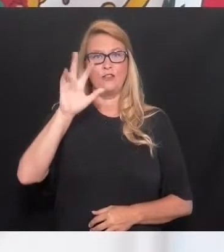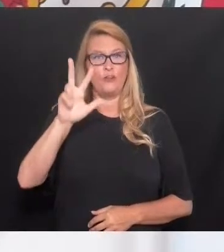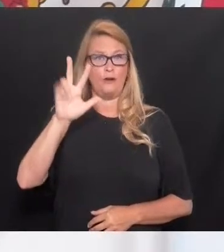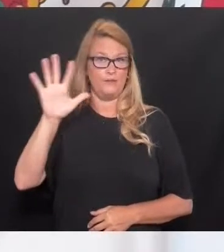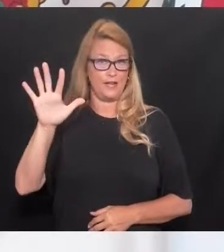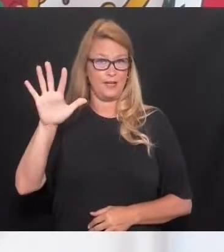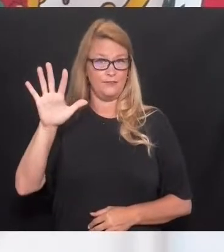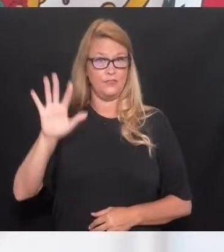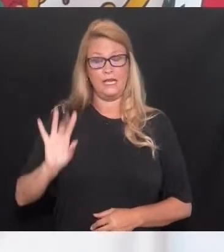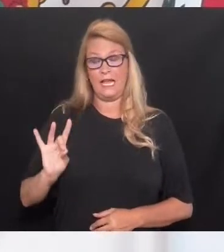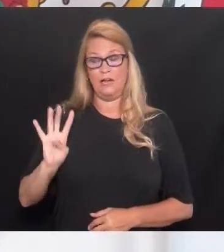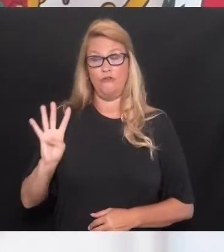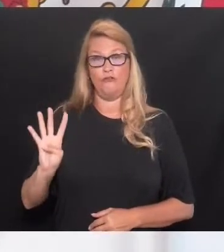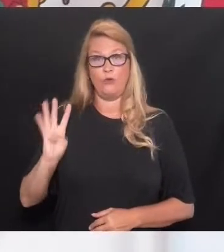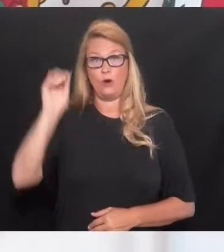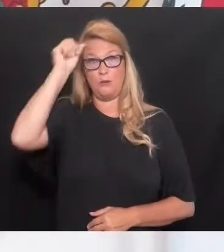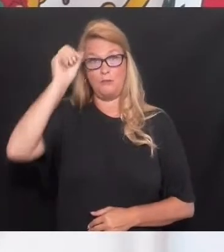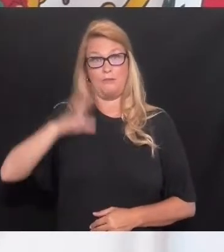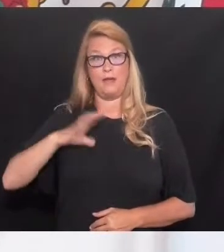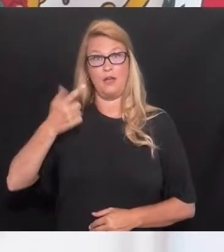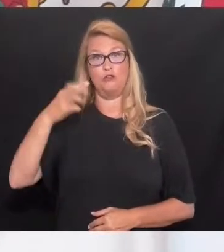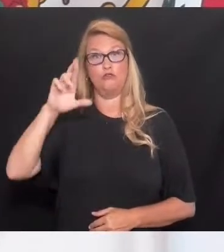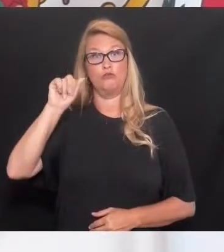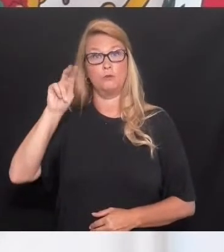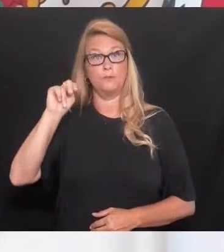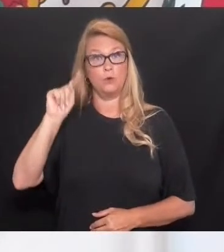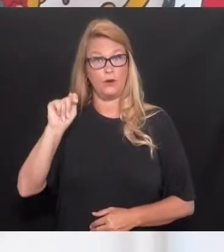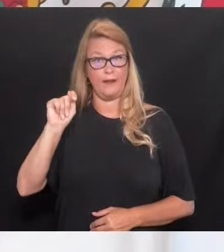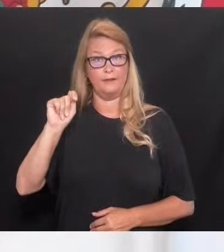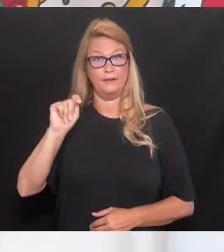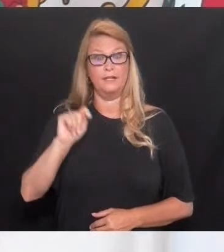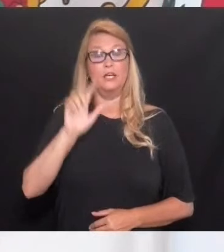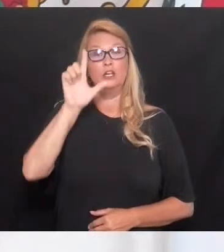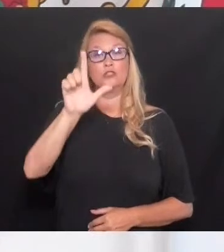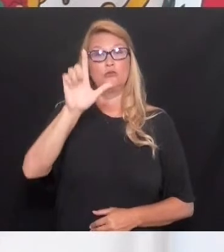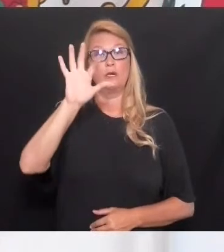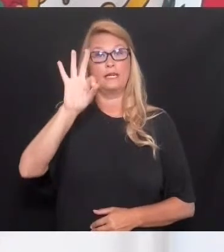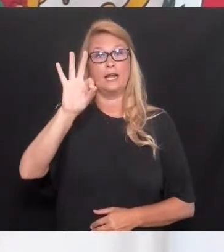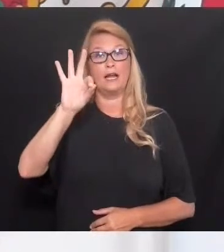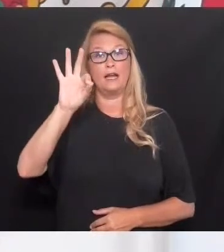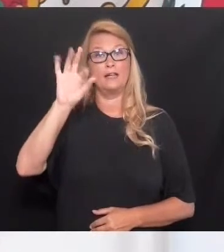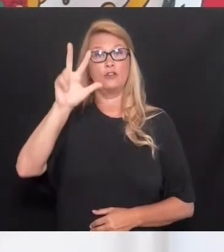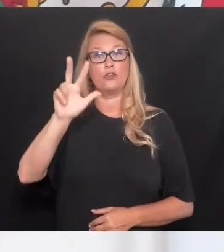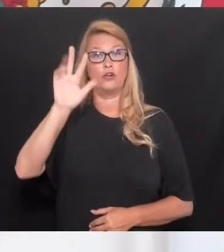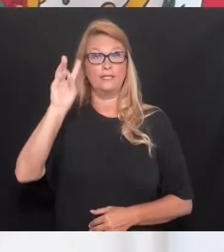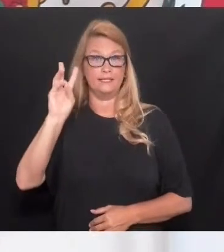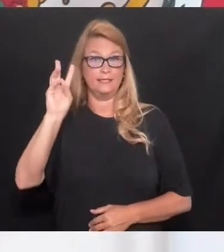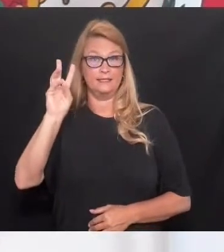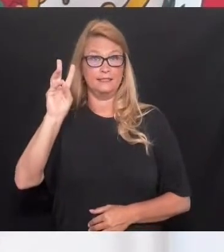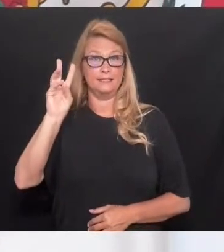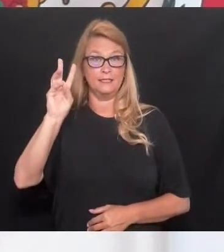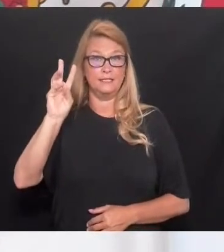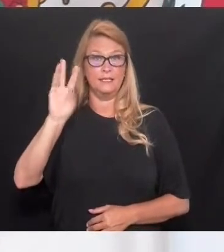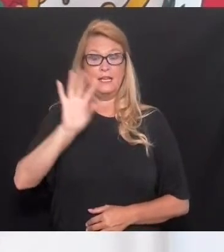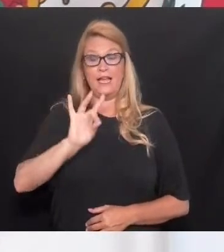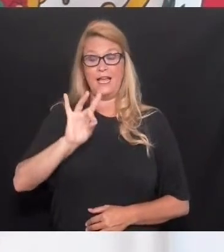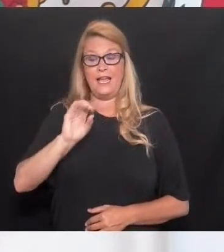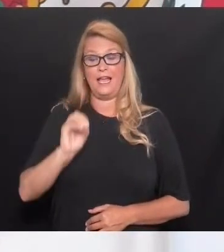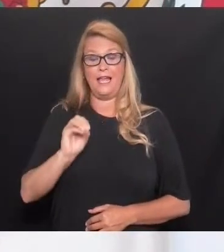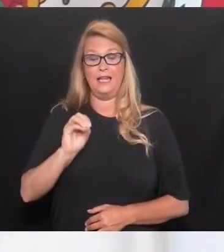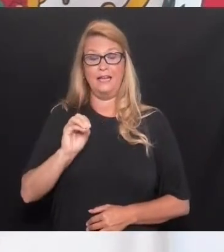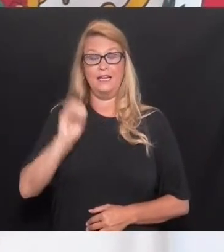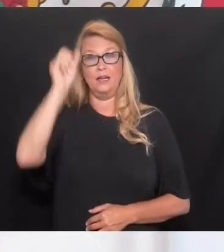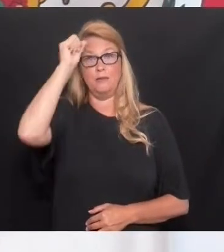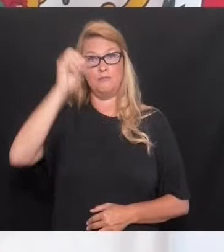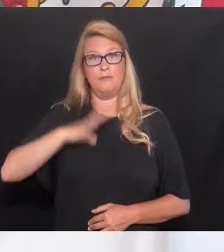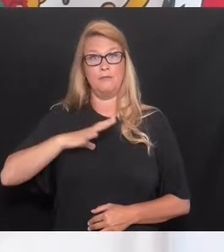2,935th death is an 84-year-old male from Grant County, and the 2,936th death is an 80-year-old